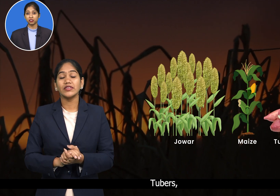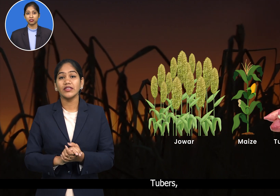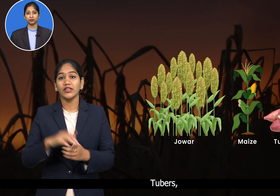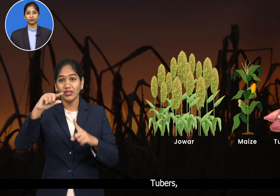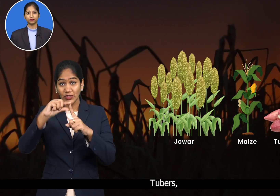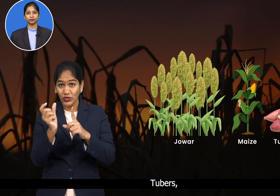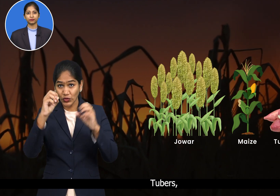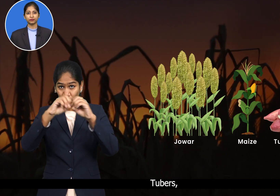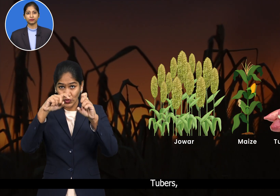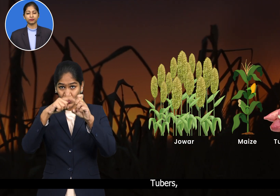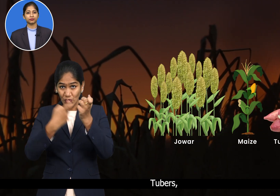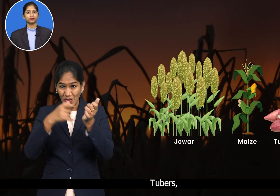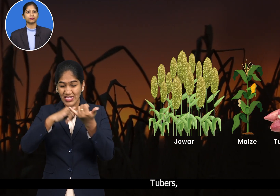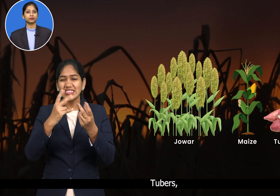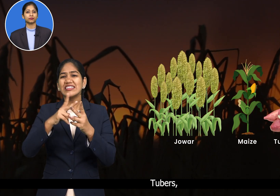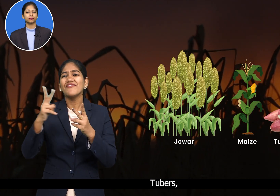tubers,